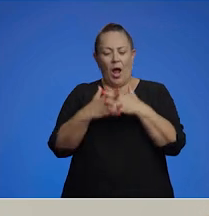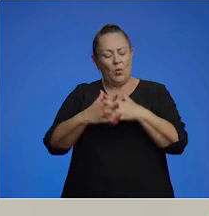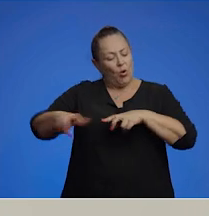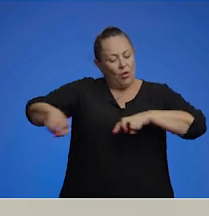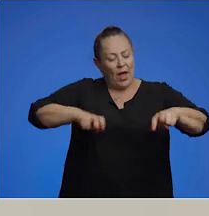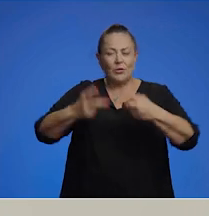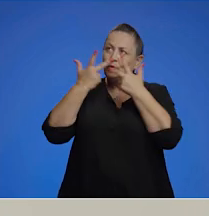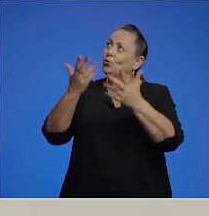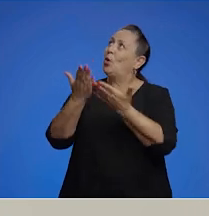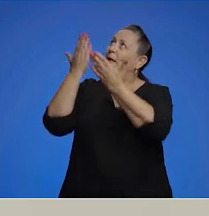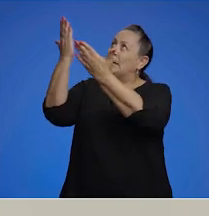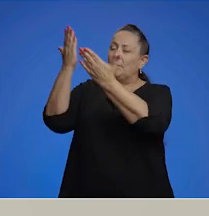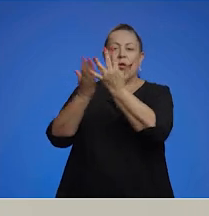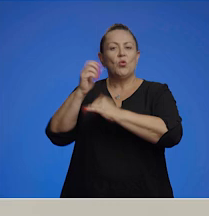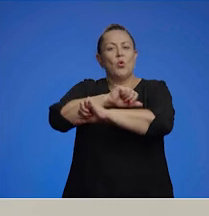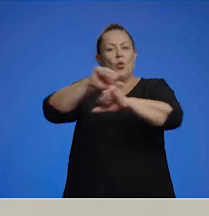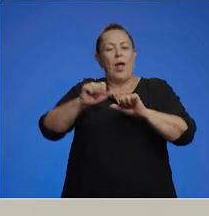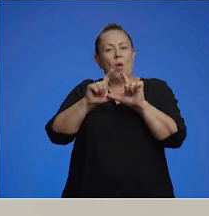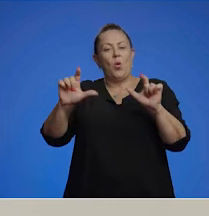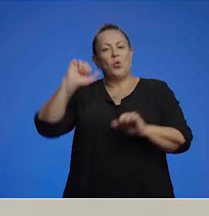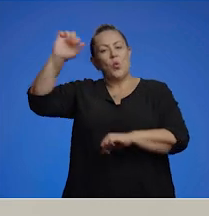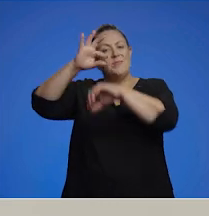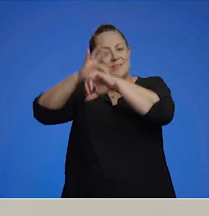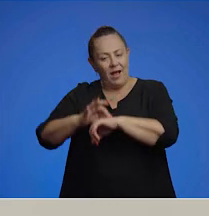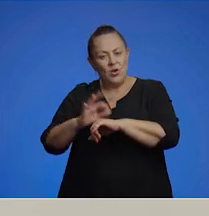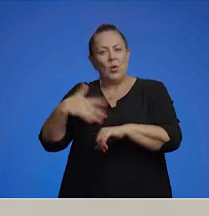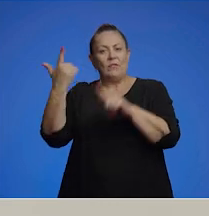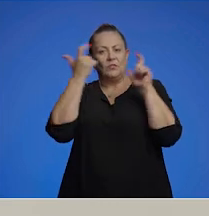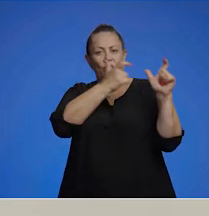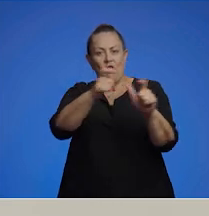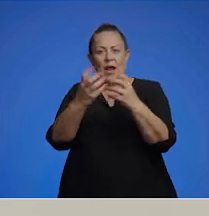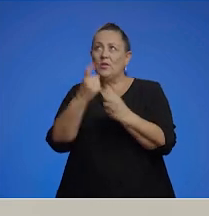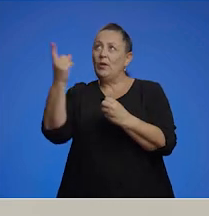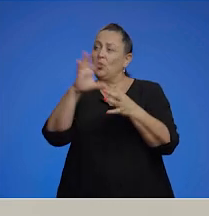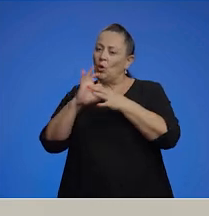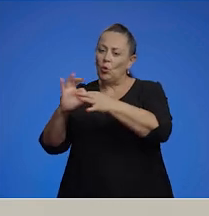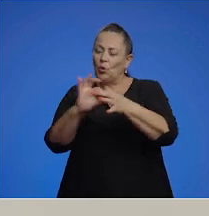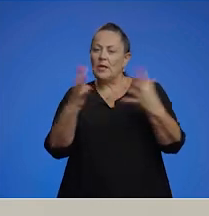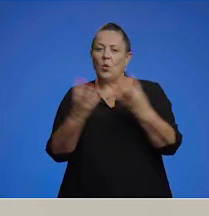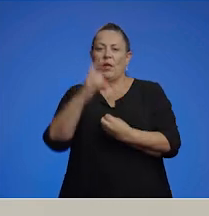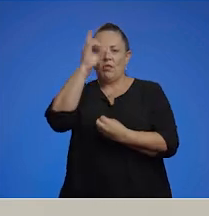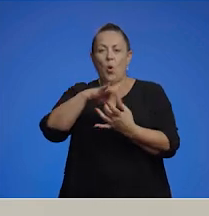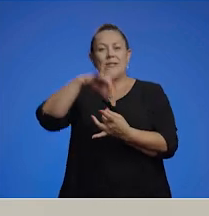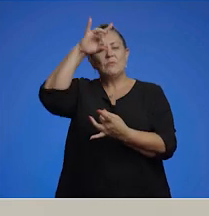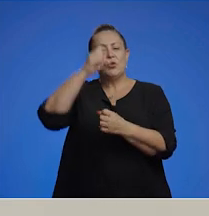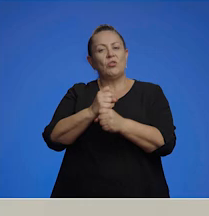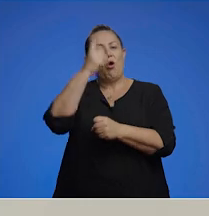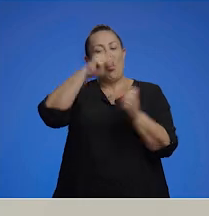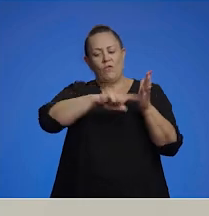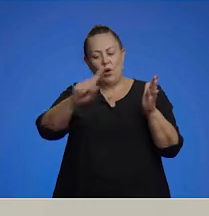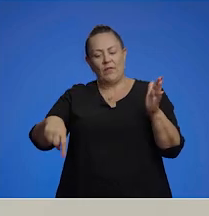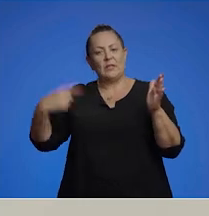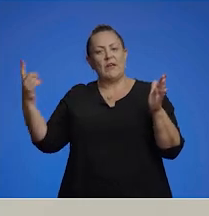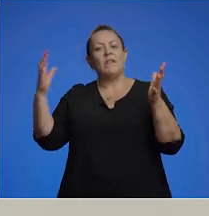conduct pursue their effects. Through our Lord Jesus Christ, your Son, who lives and reigns with you in the unity of the Holy Spirit, God for